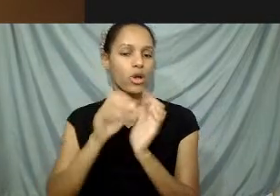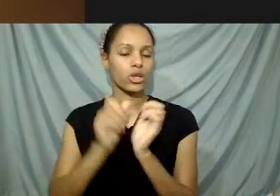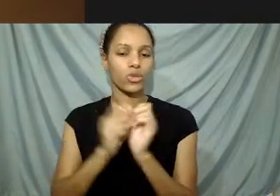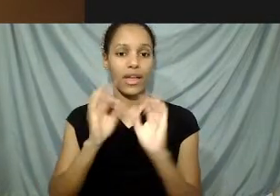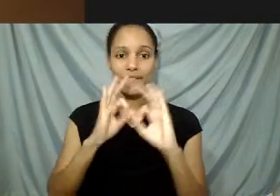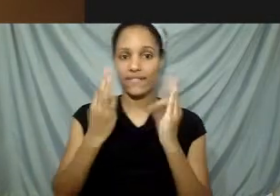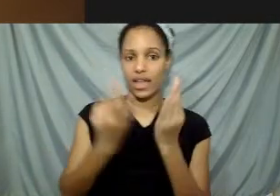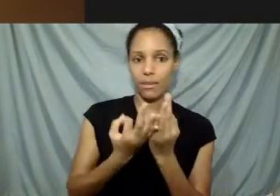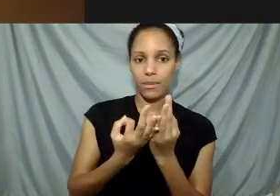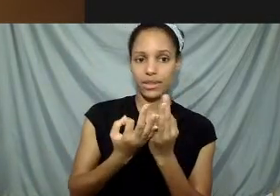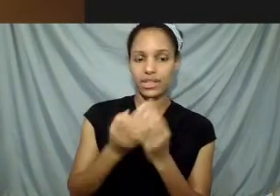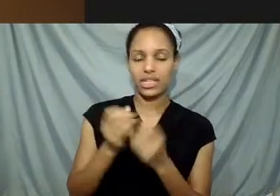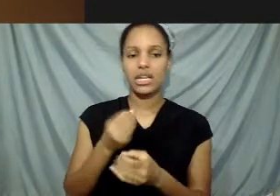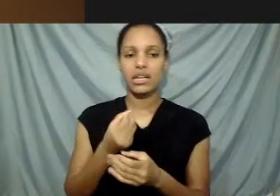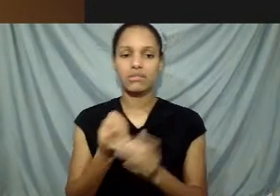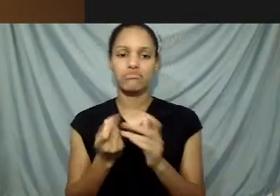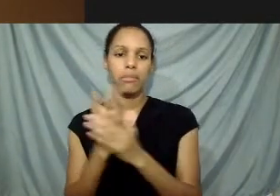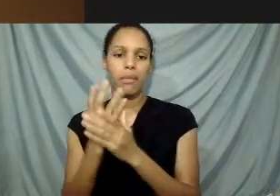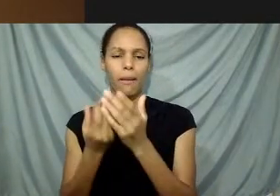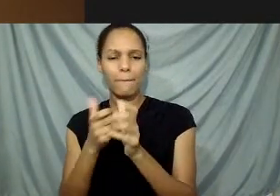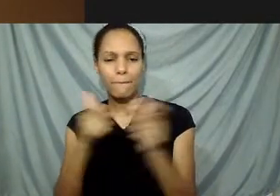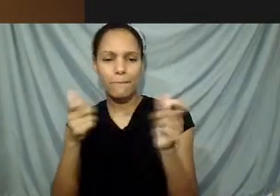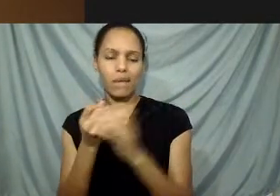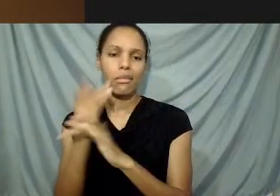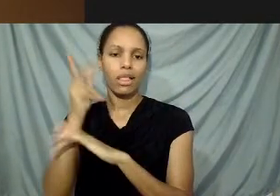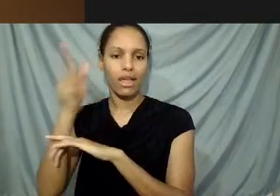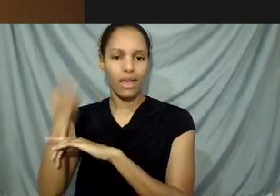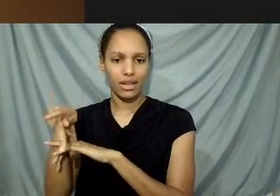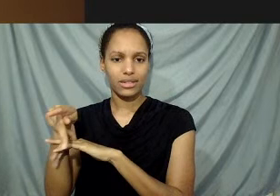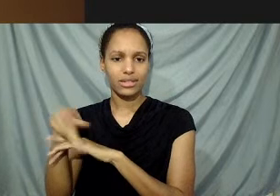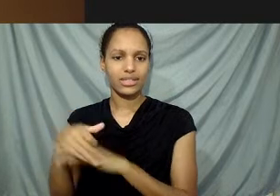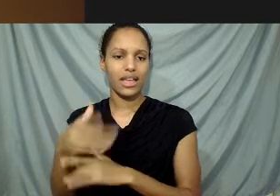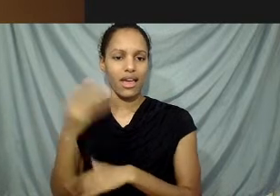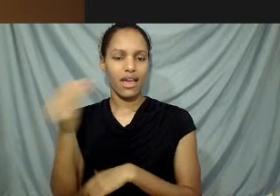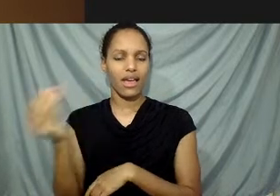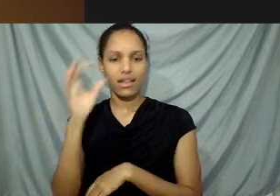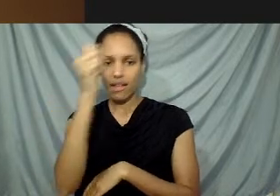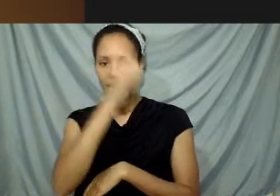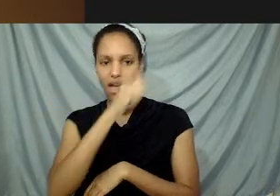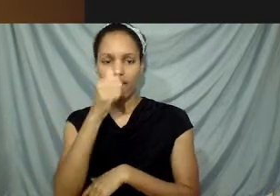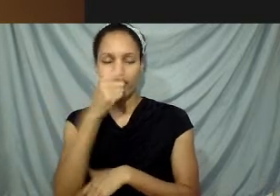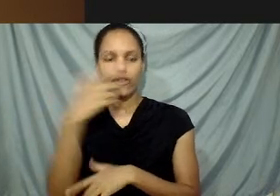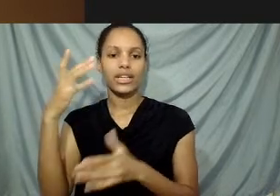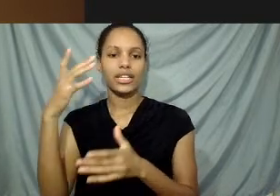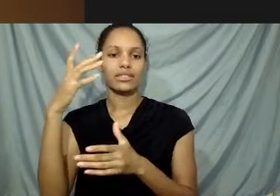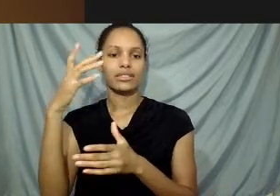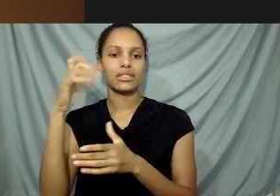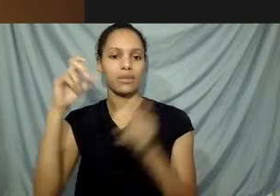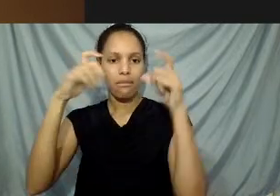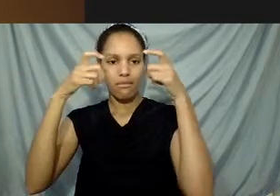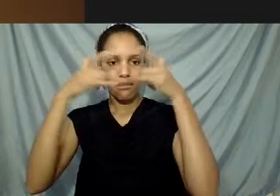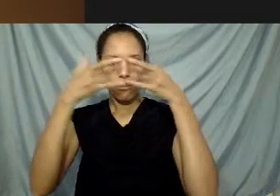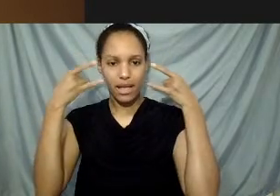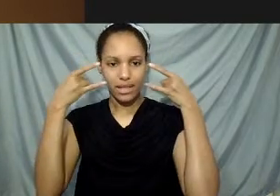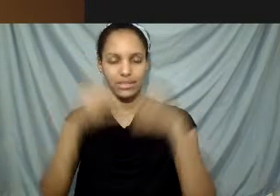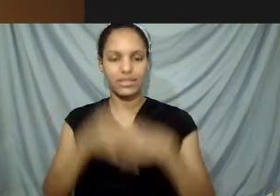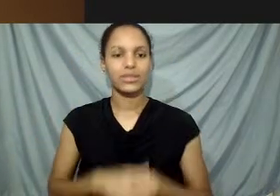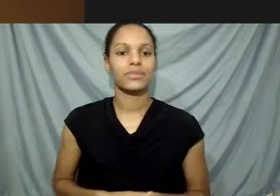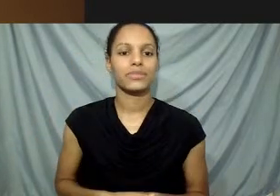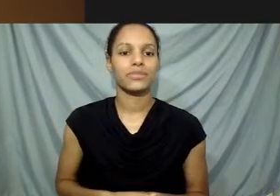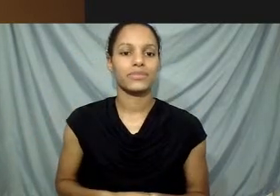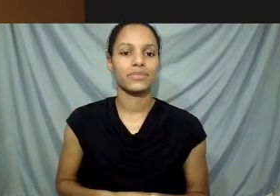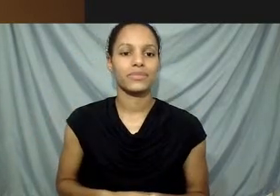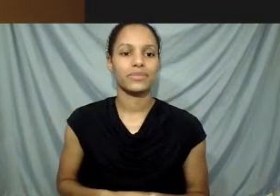a lamp, and African masks. Dance is my happy place, and each week I am so